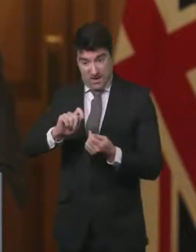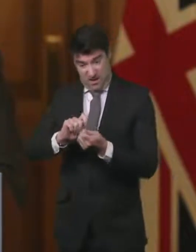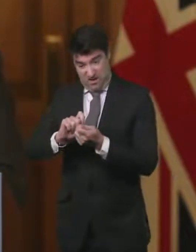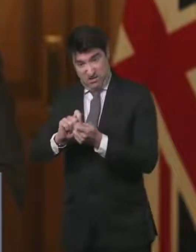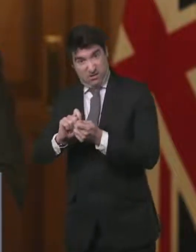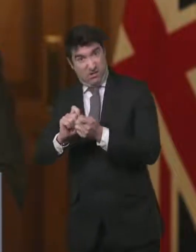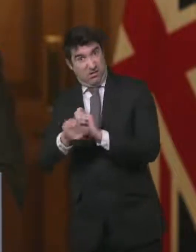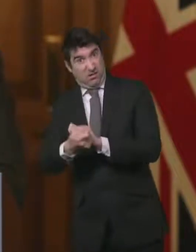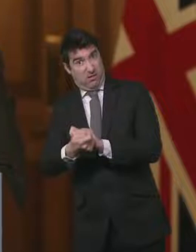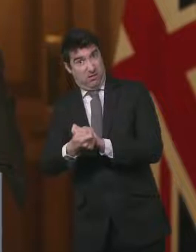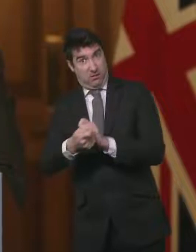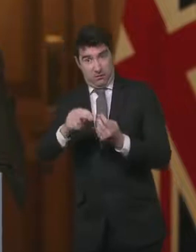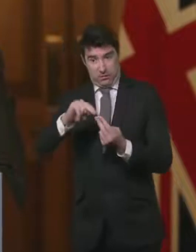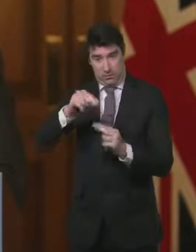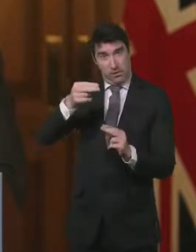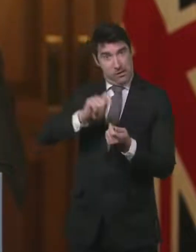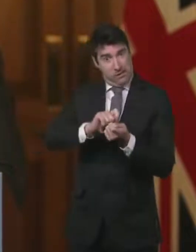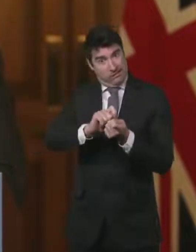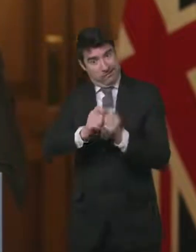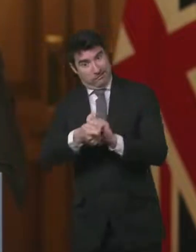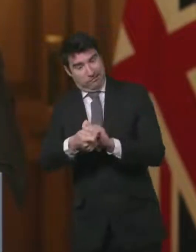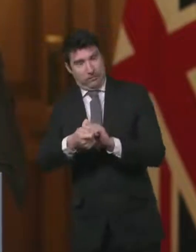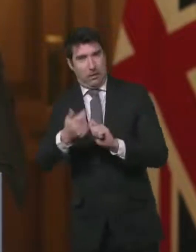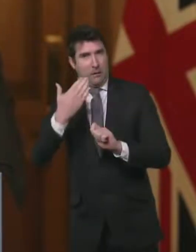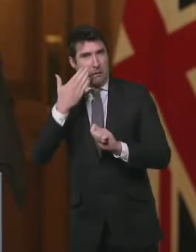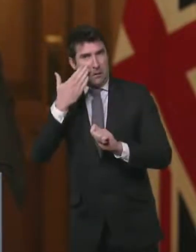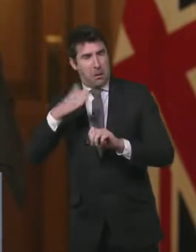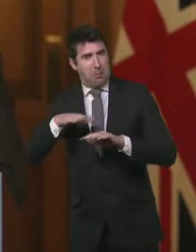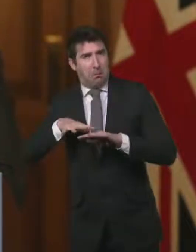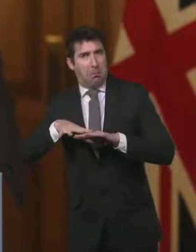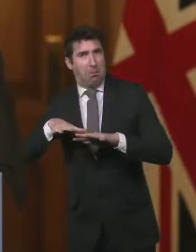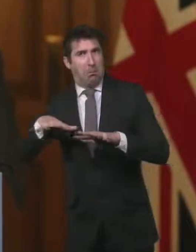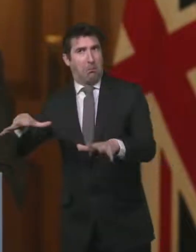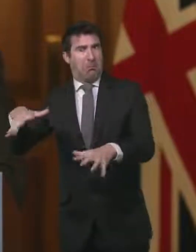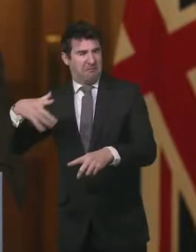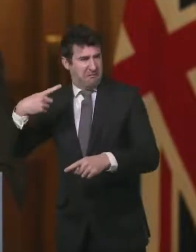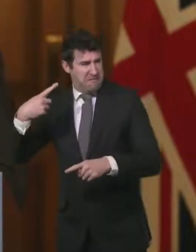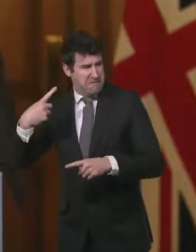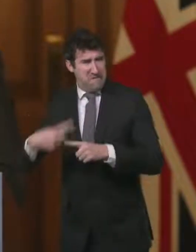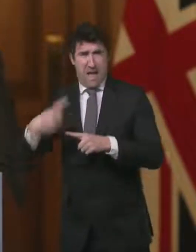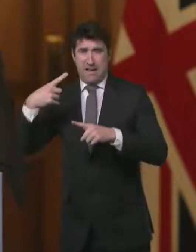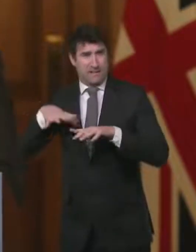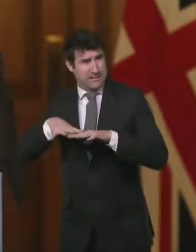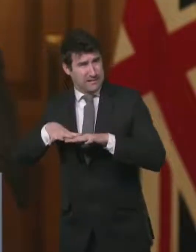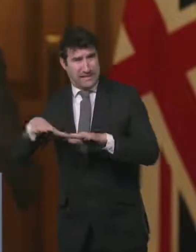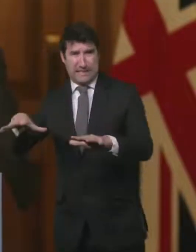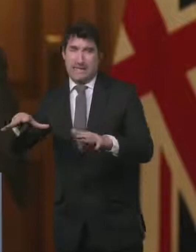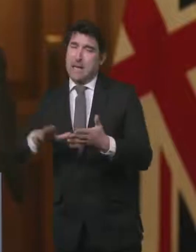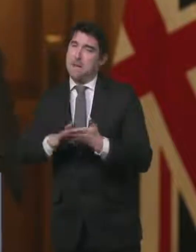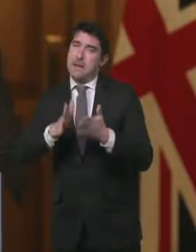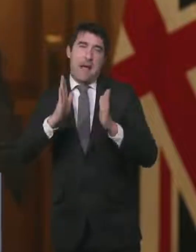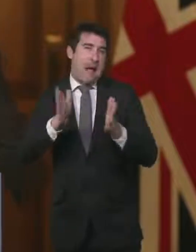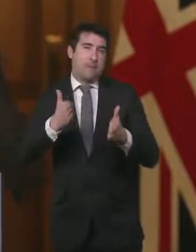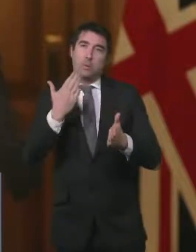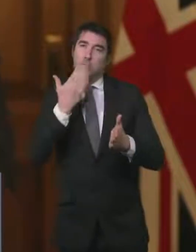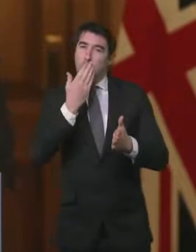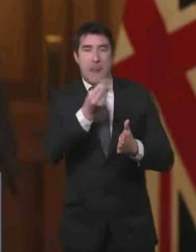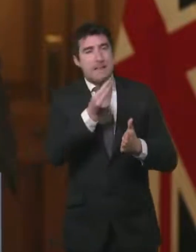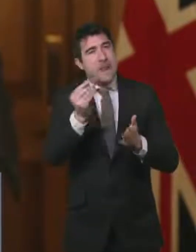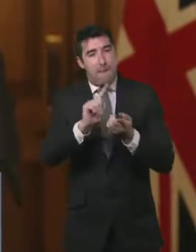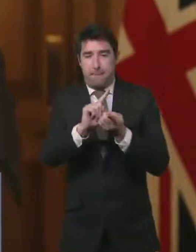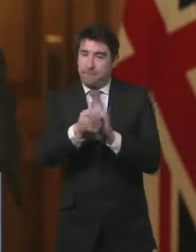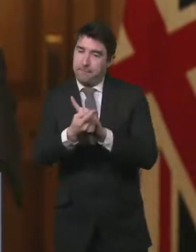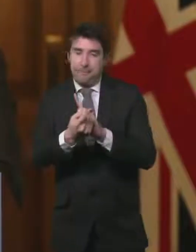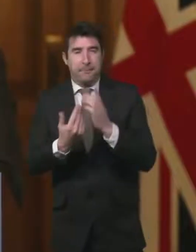some areas, and that does affect schools. And let me set out for you what this means. In most of England,